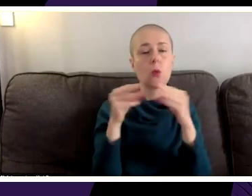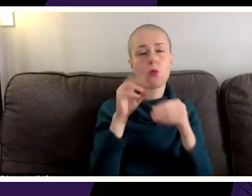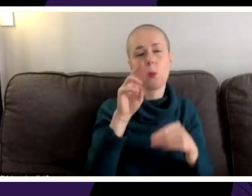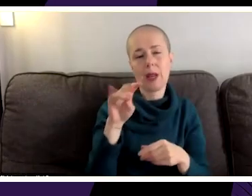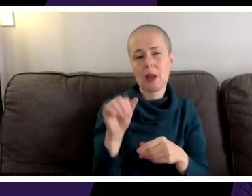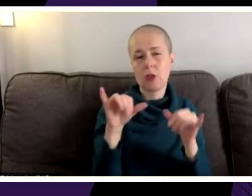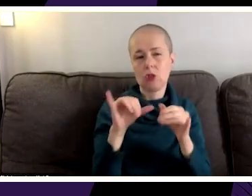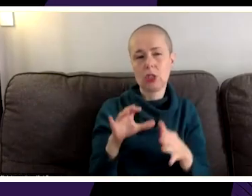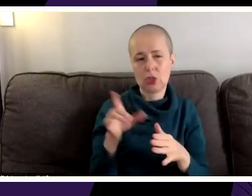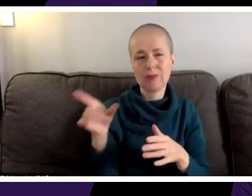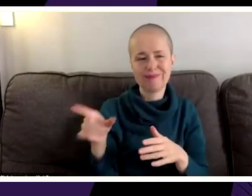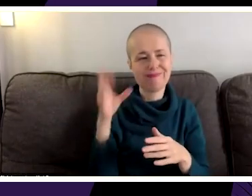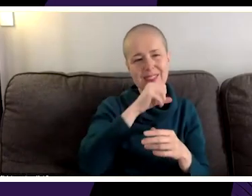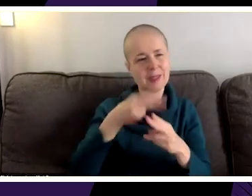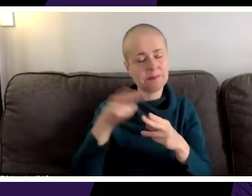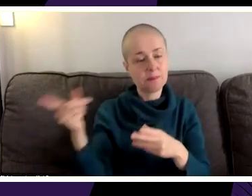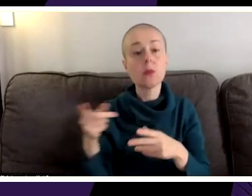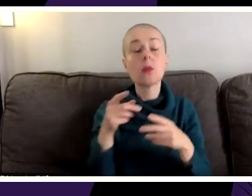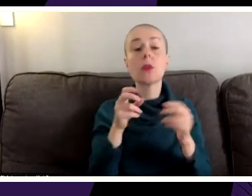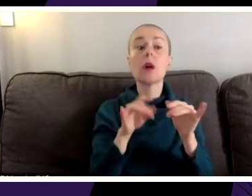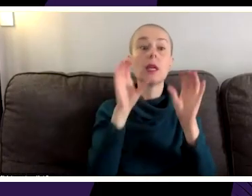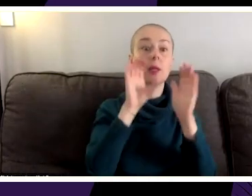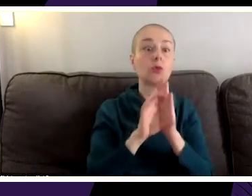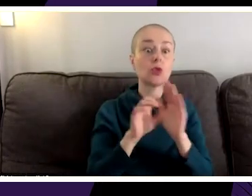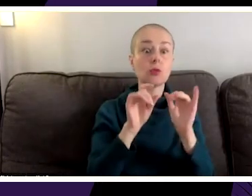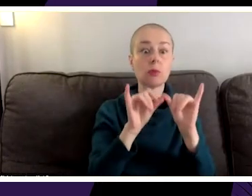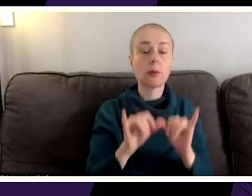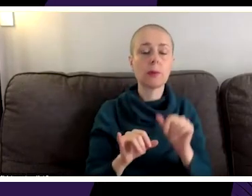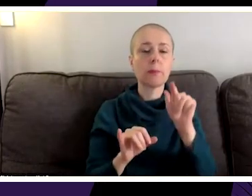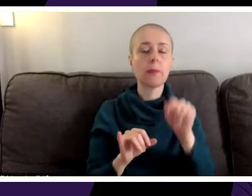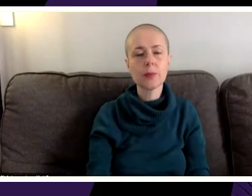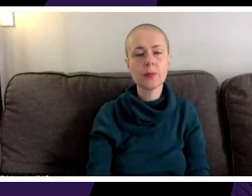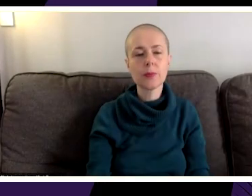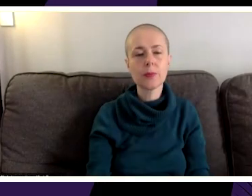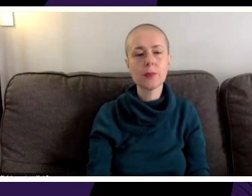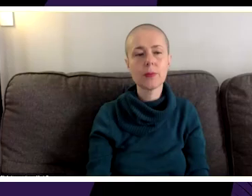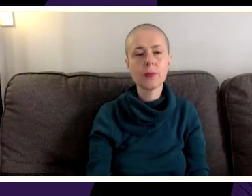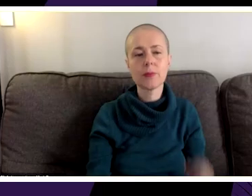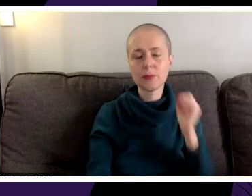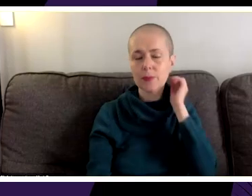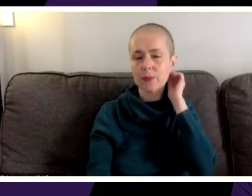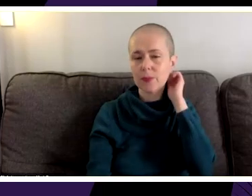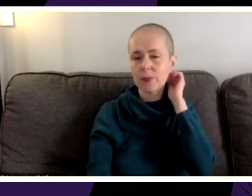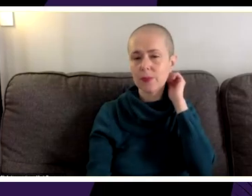The images that we're seeing are some images of that development. And now a